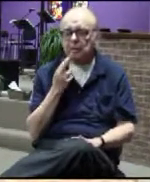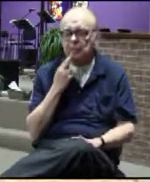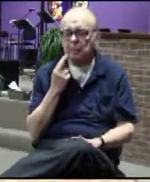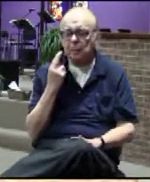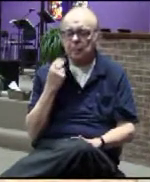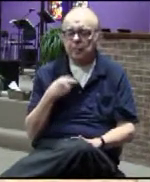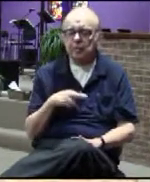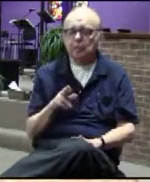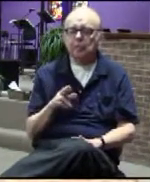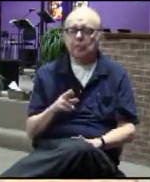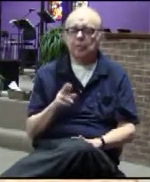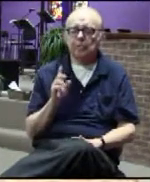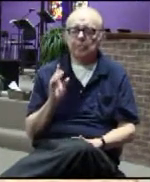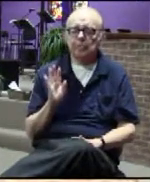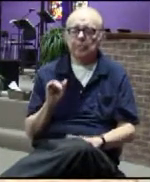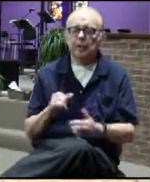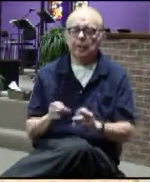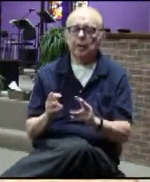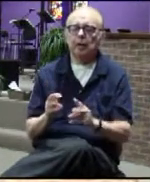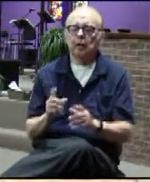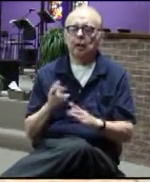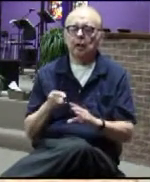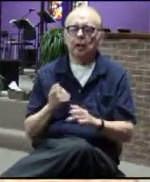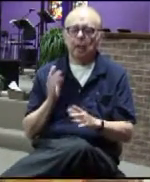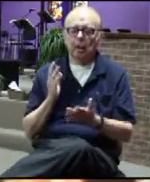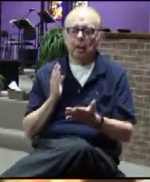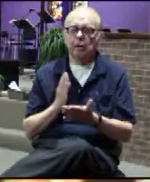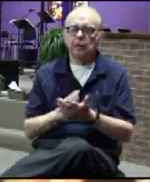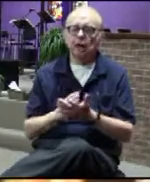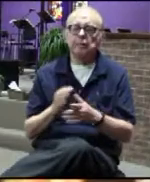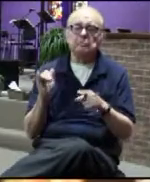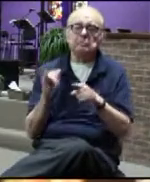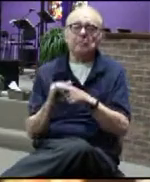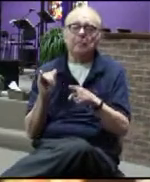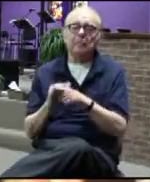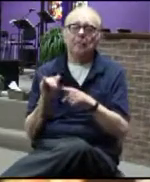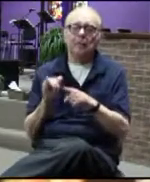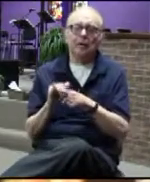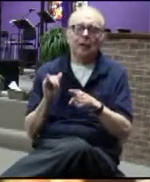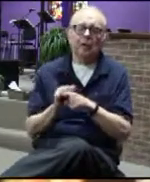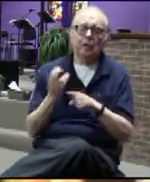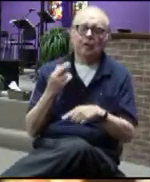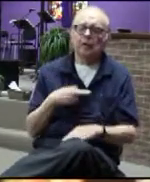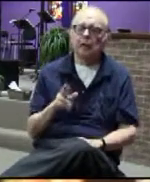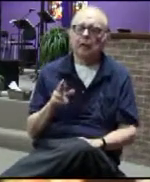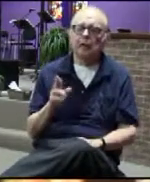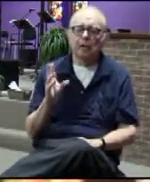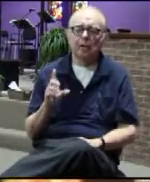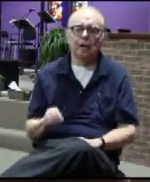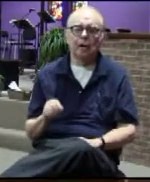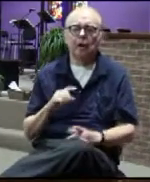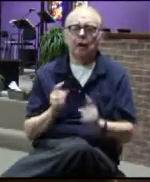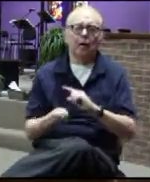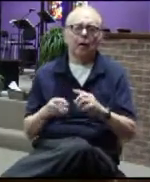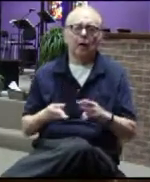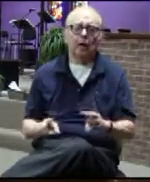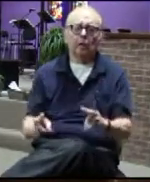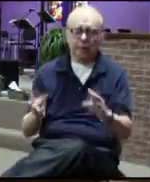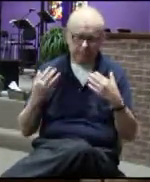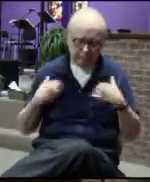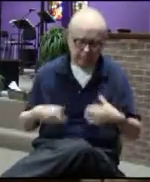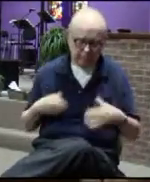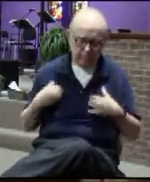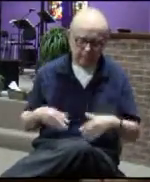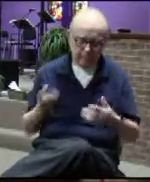In order to be righteous. You gotta quit your cursing. In order to be righteous. You gotta change the way you dress.